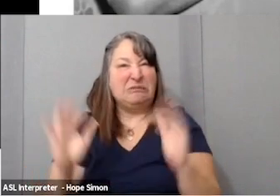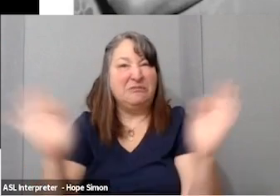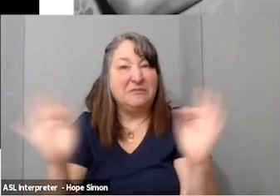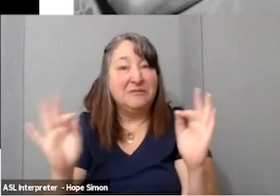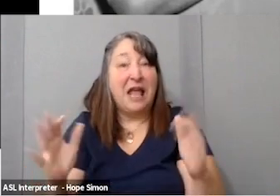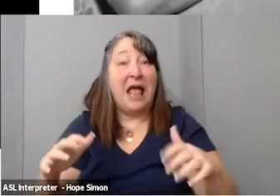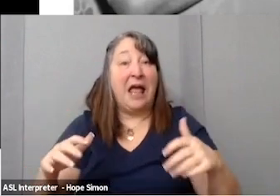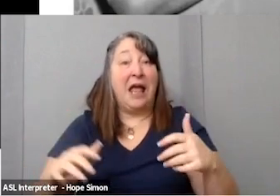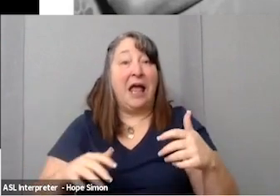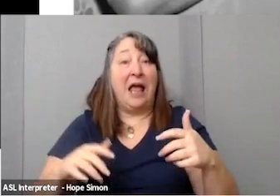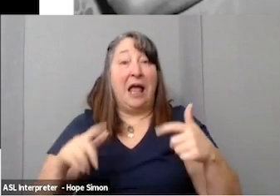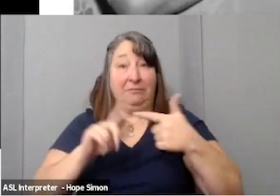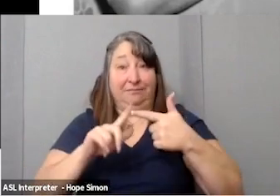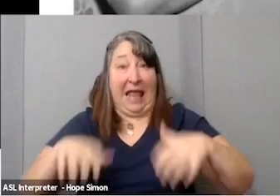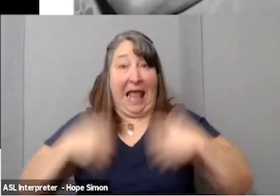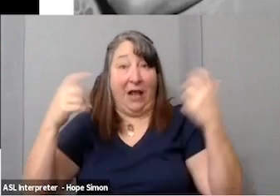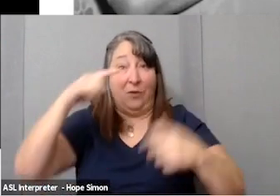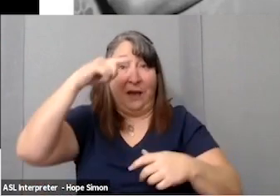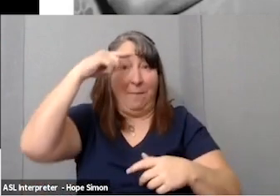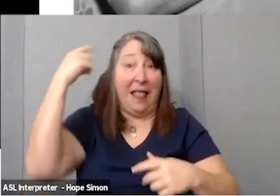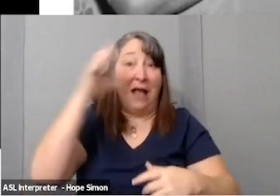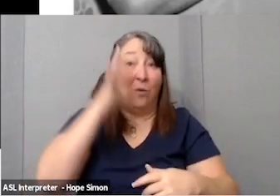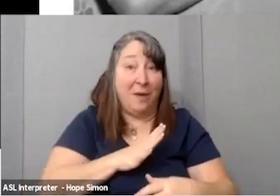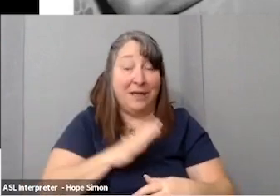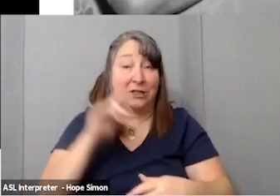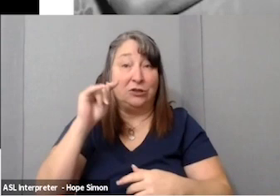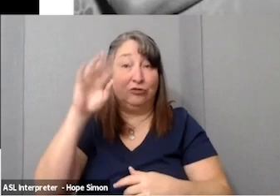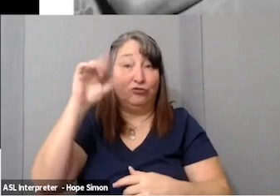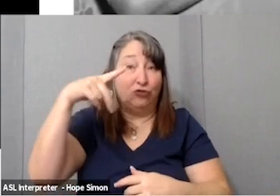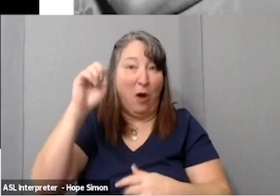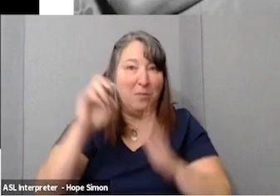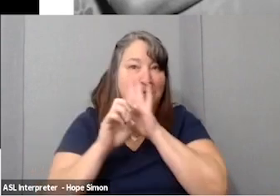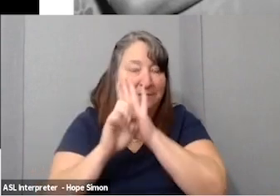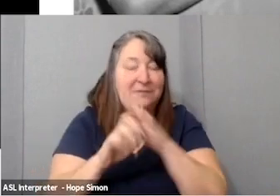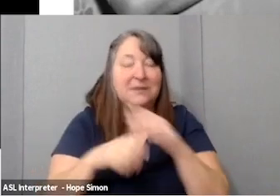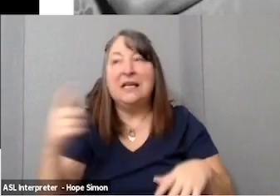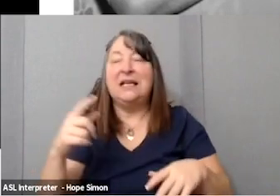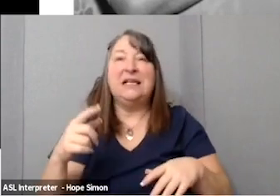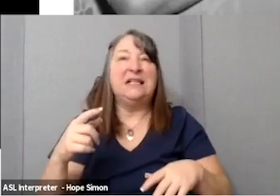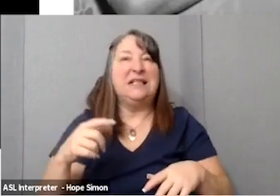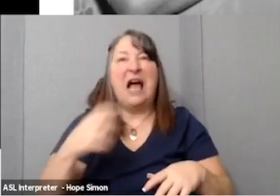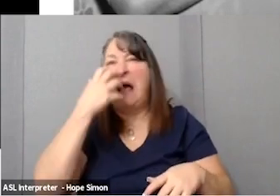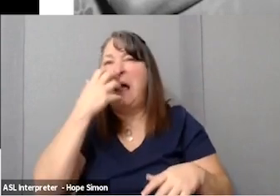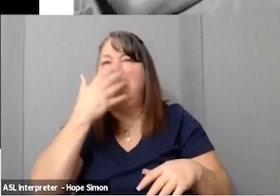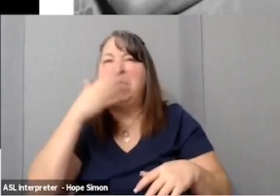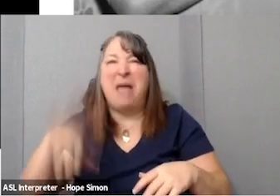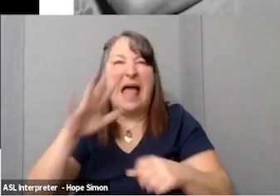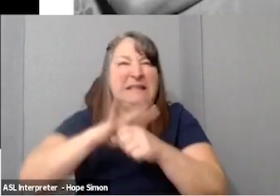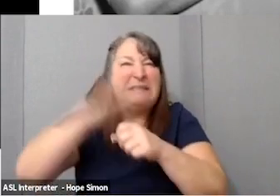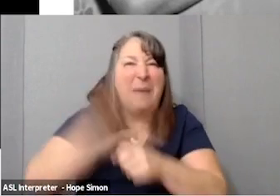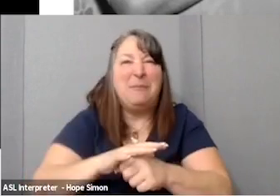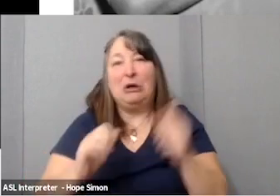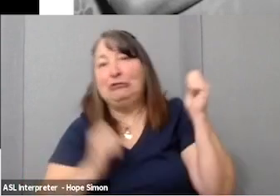that a Black woman is very ill-tempered, hot-tempered, aggressive to